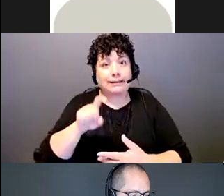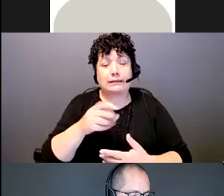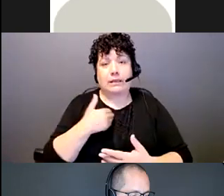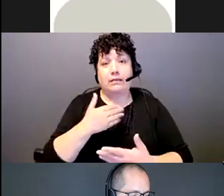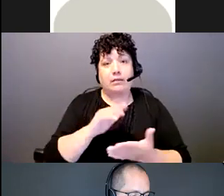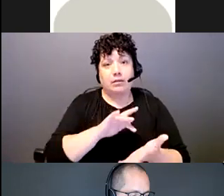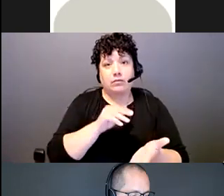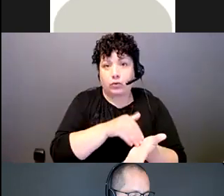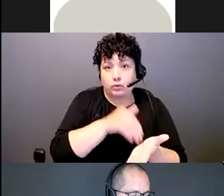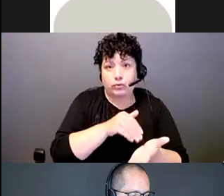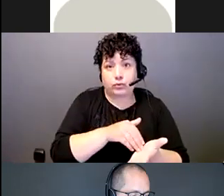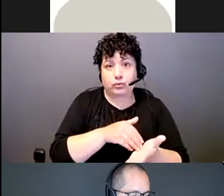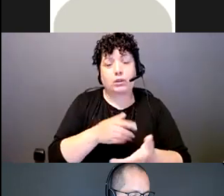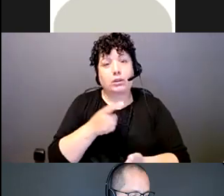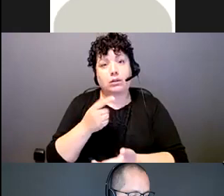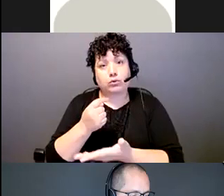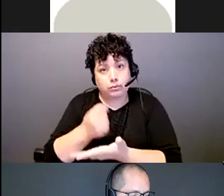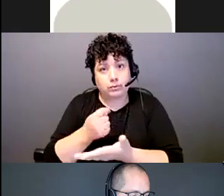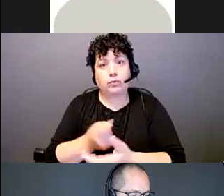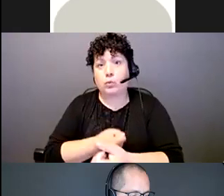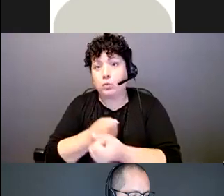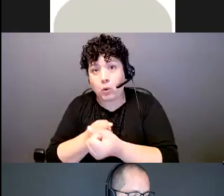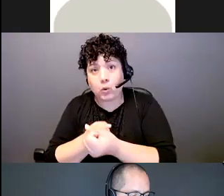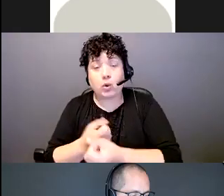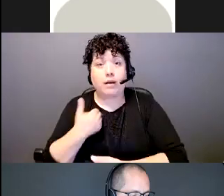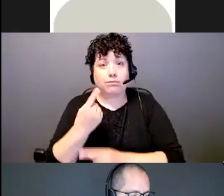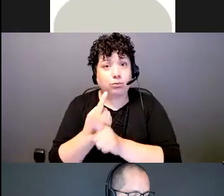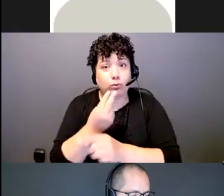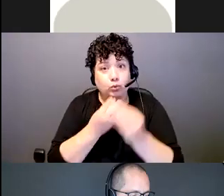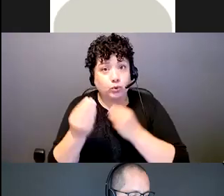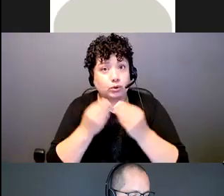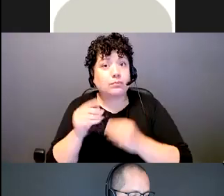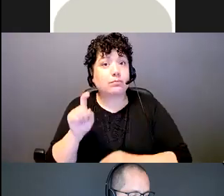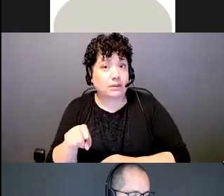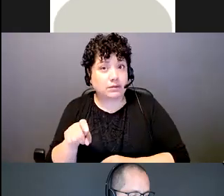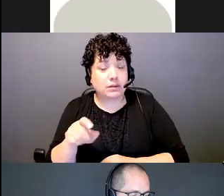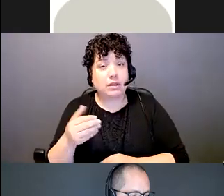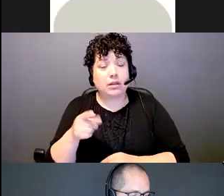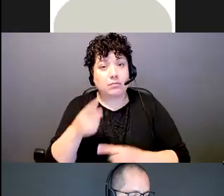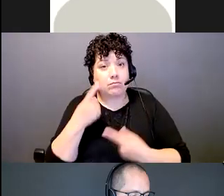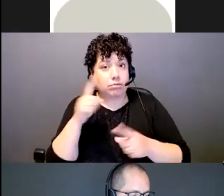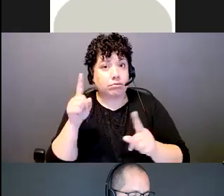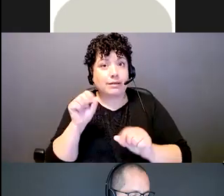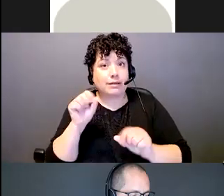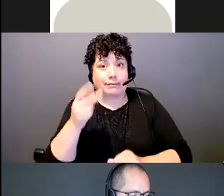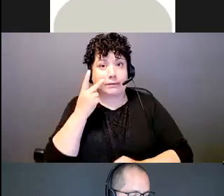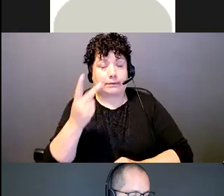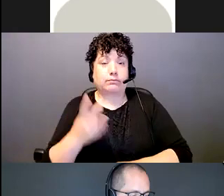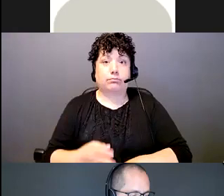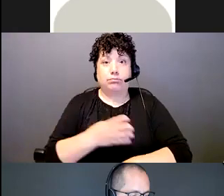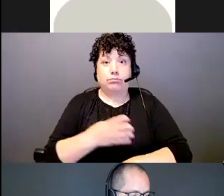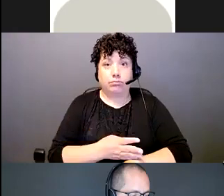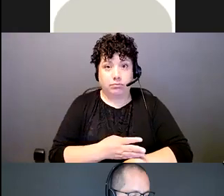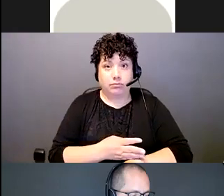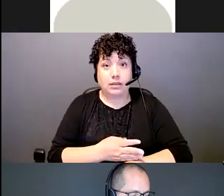support and nutrition to see any benefits. And in some cases, it's too late